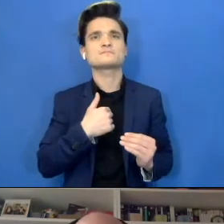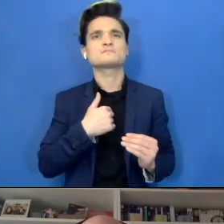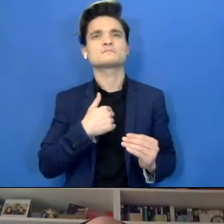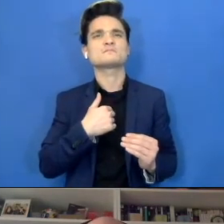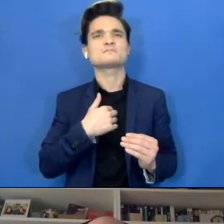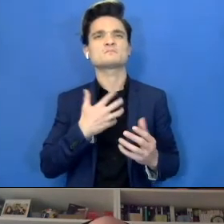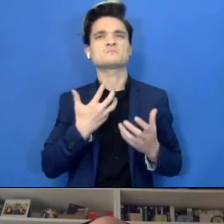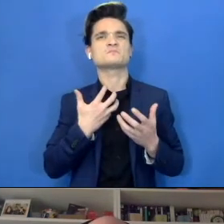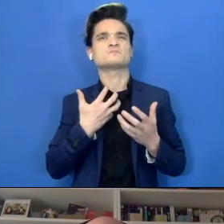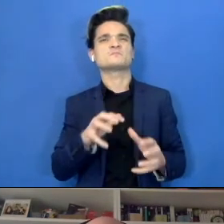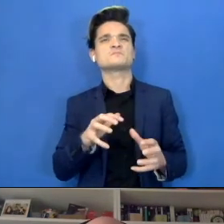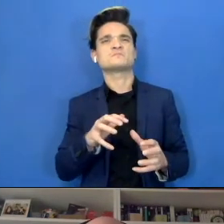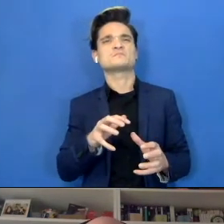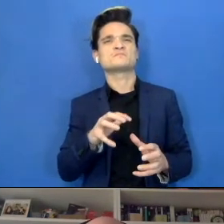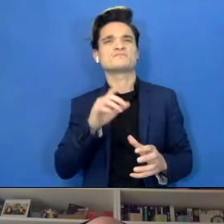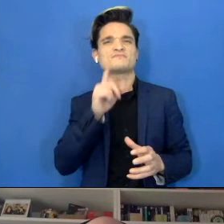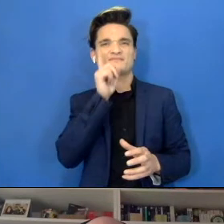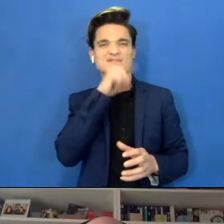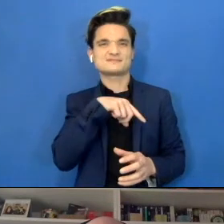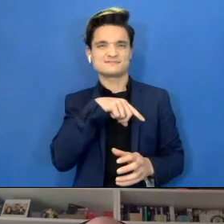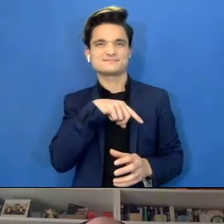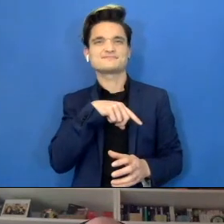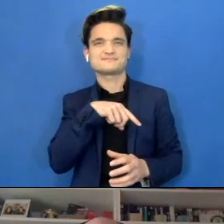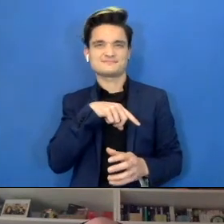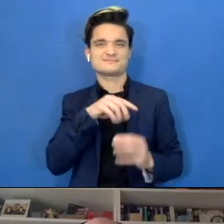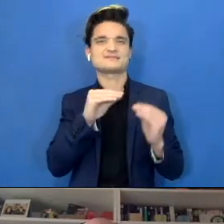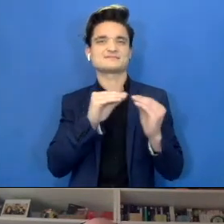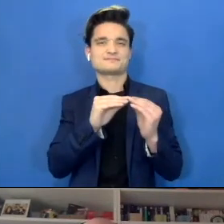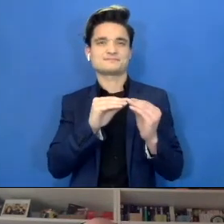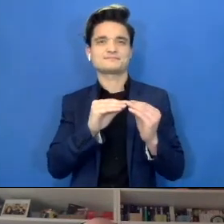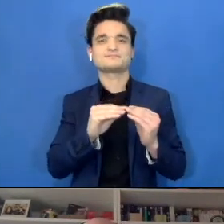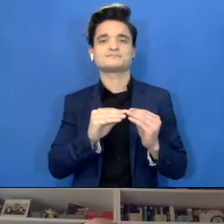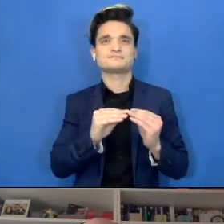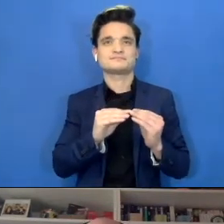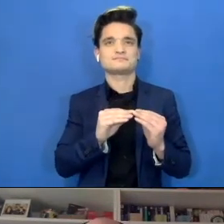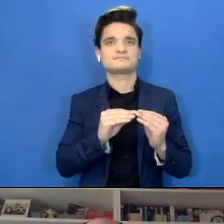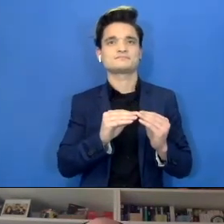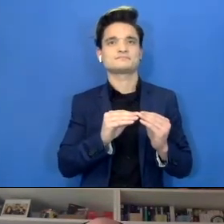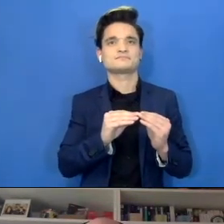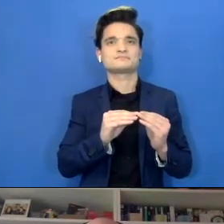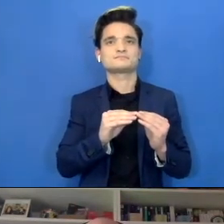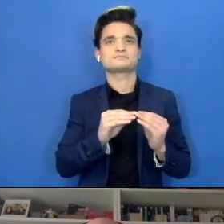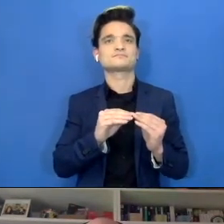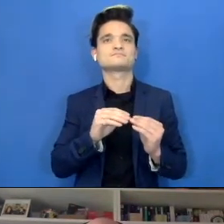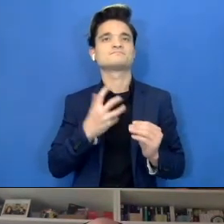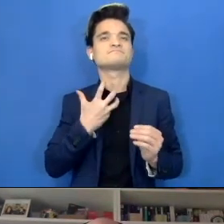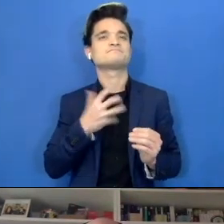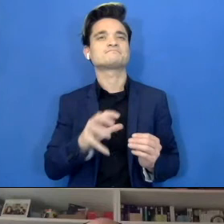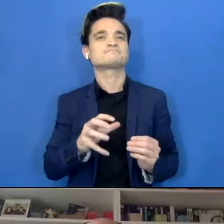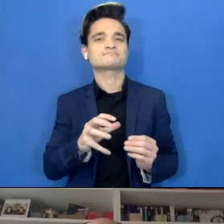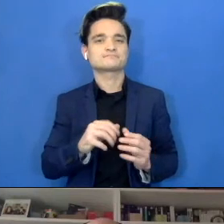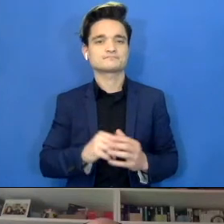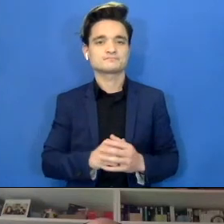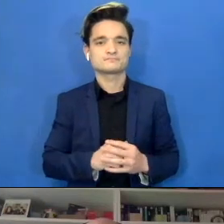detest them. That's they can work, absolutely. But once again, it needs to be well. If you're